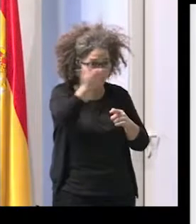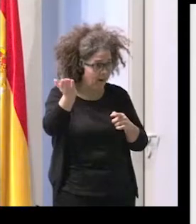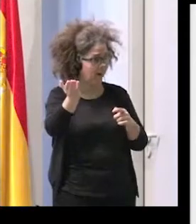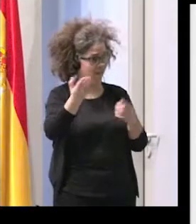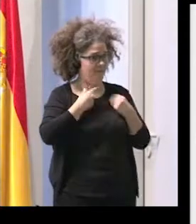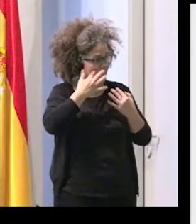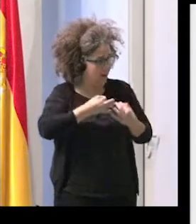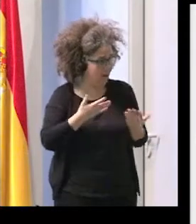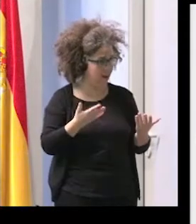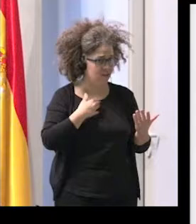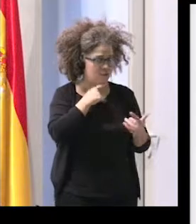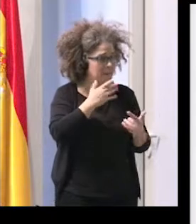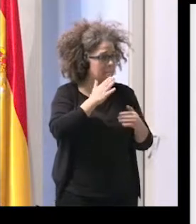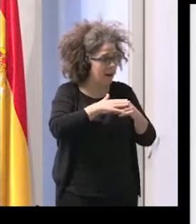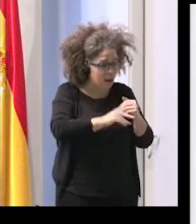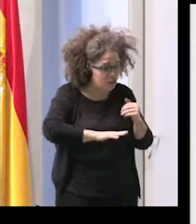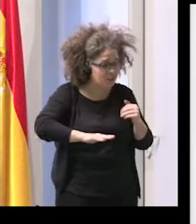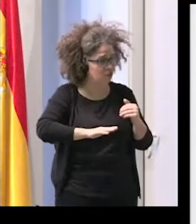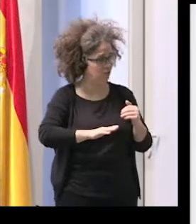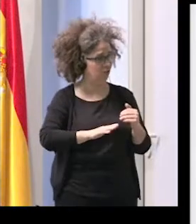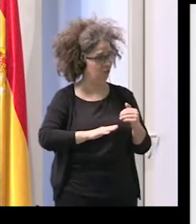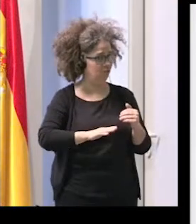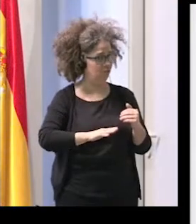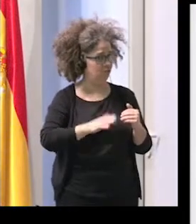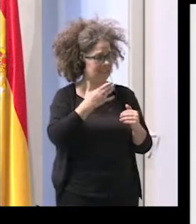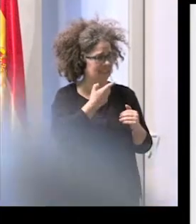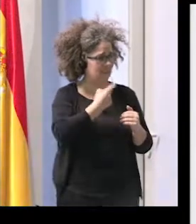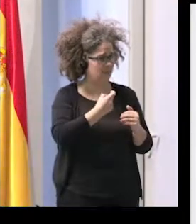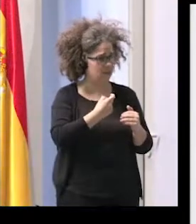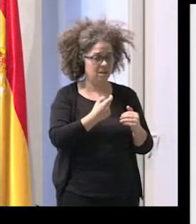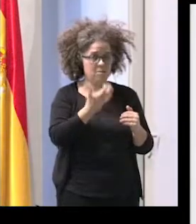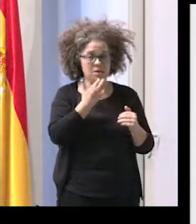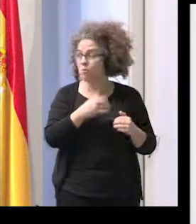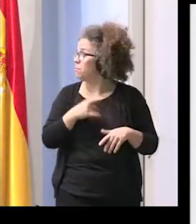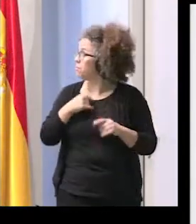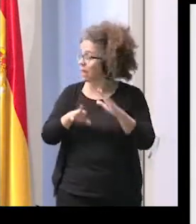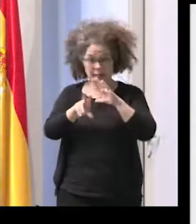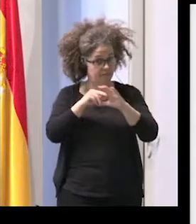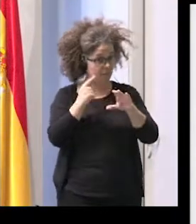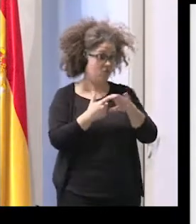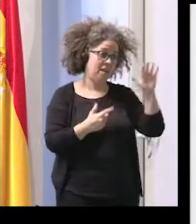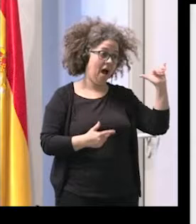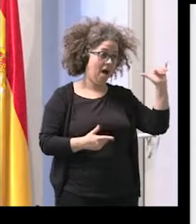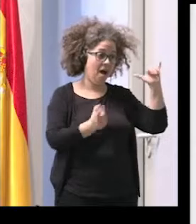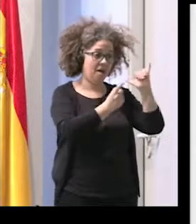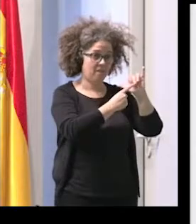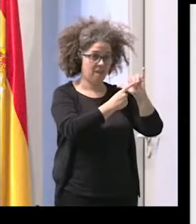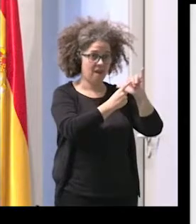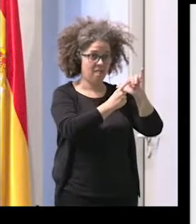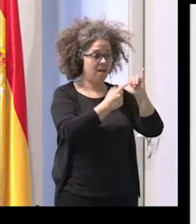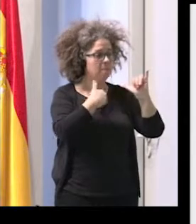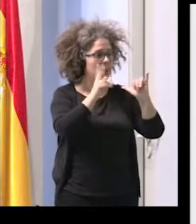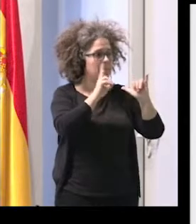For example, see on the video to the left how dynamic lives of children